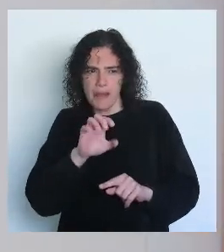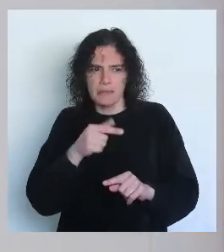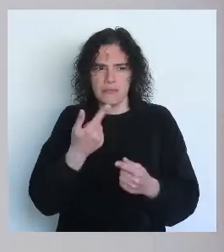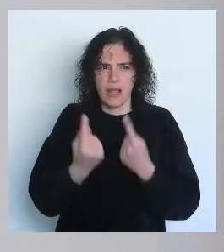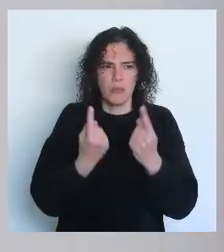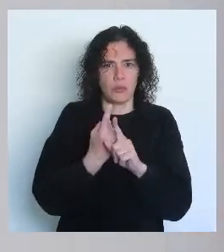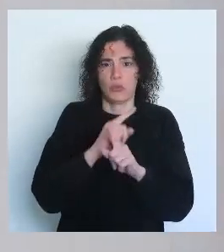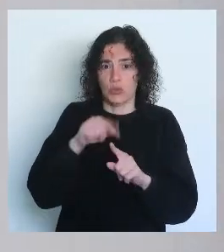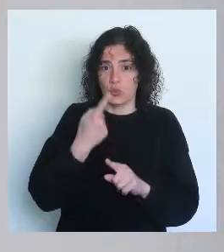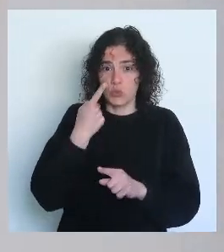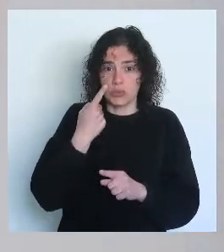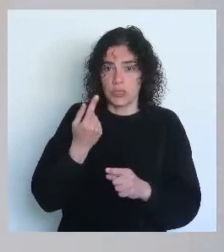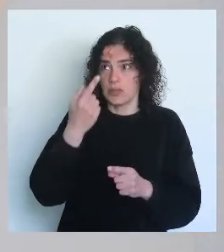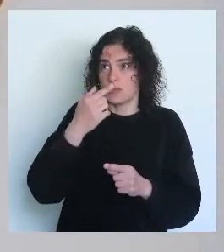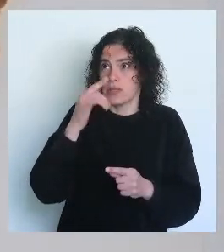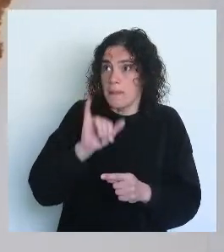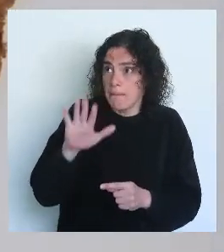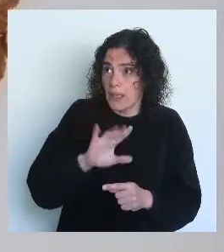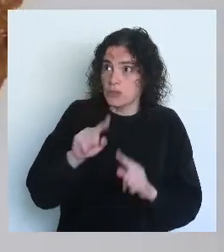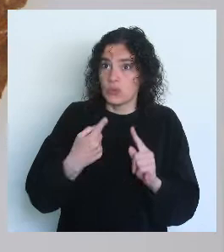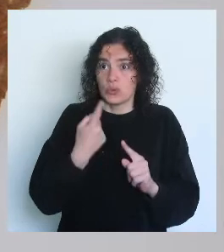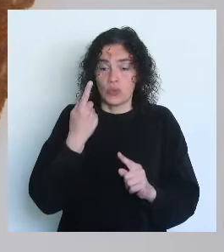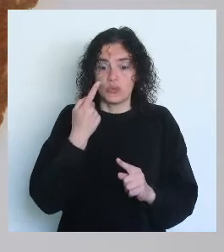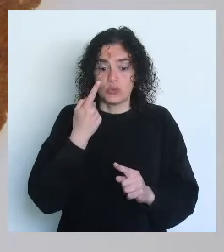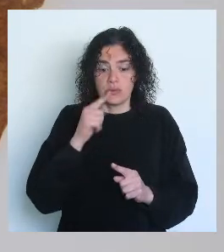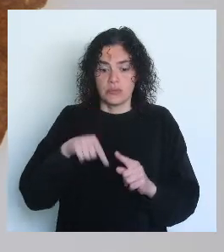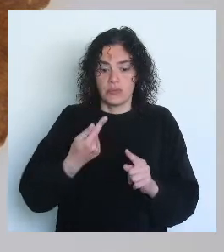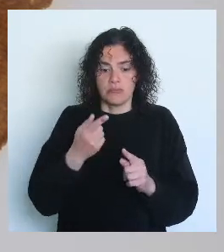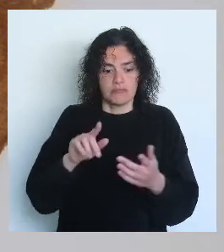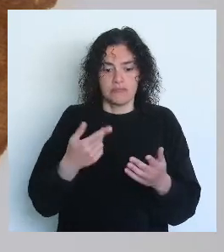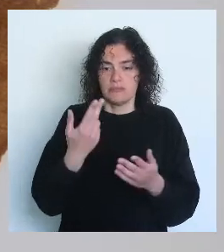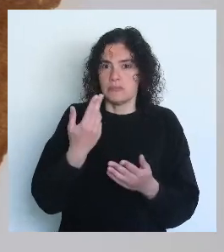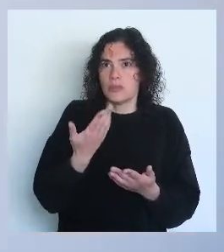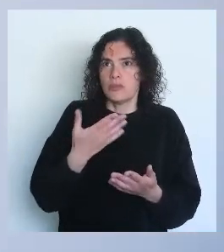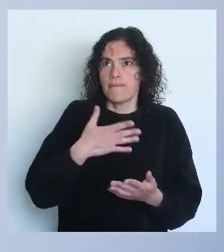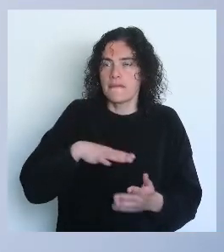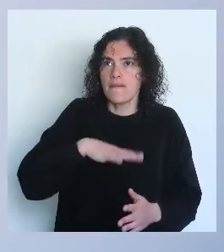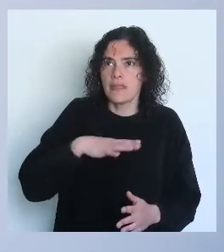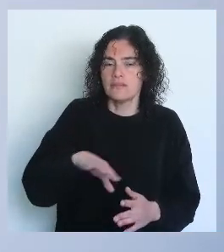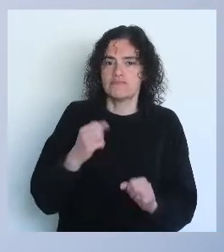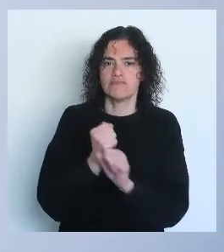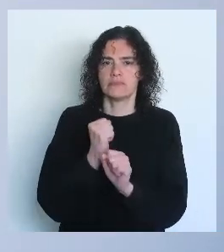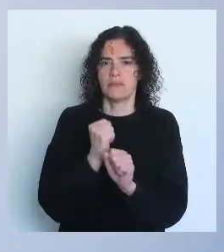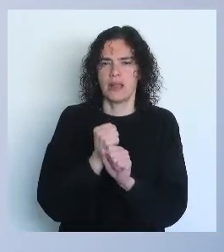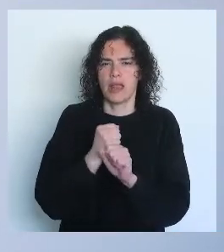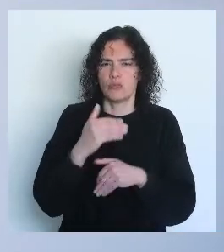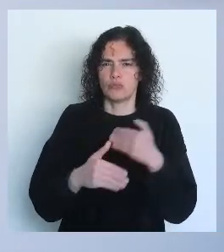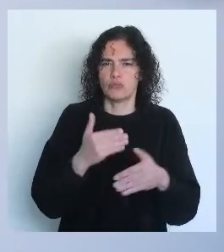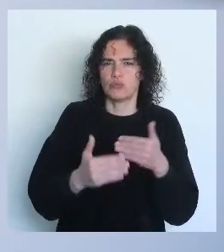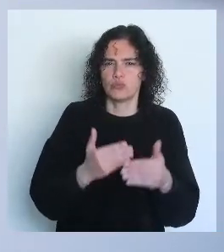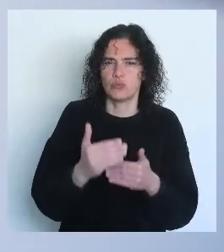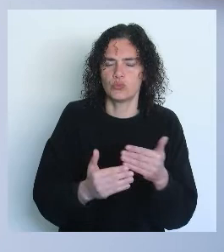figure, something we know, an image we know, and just the pure desire to work on